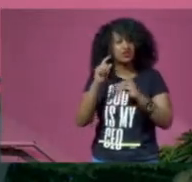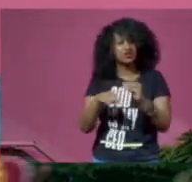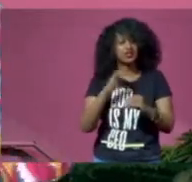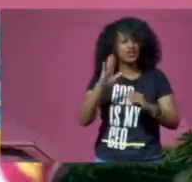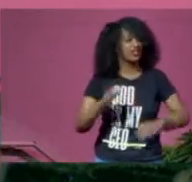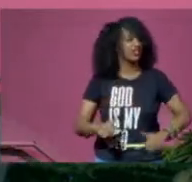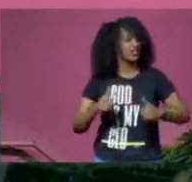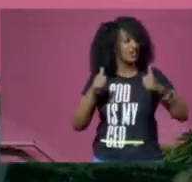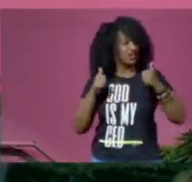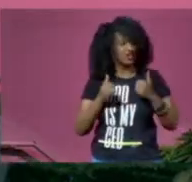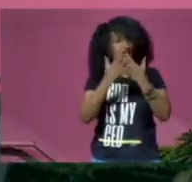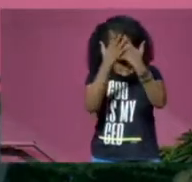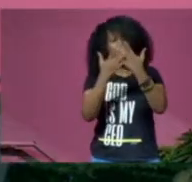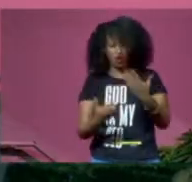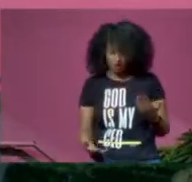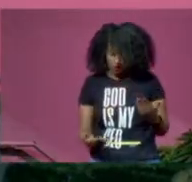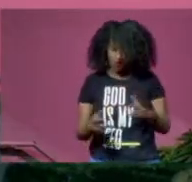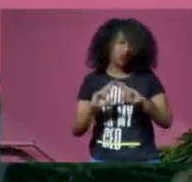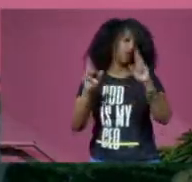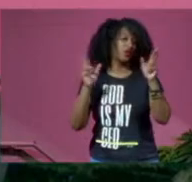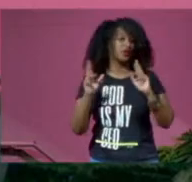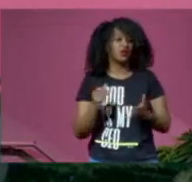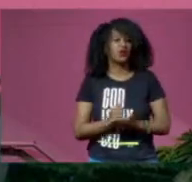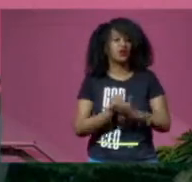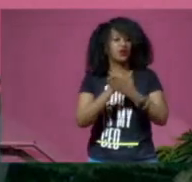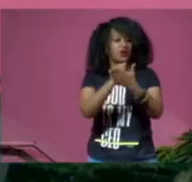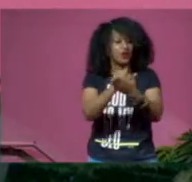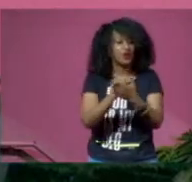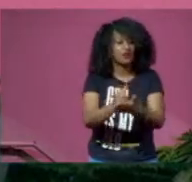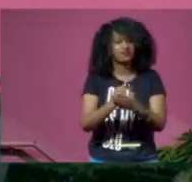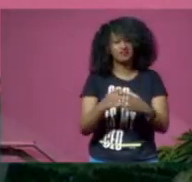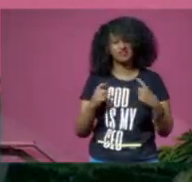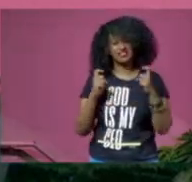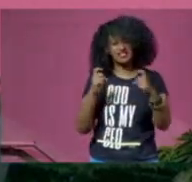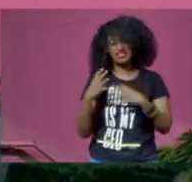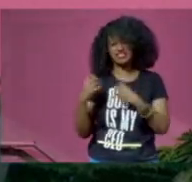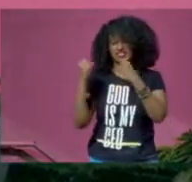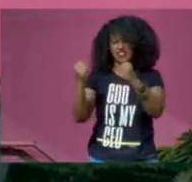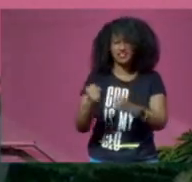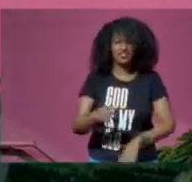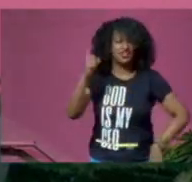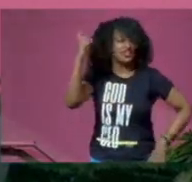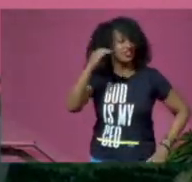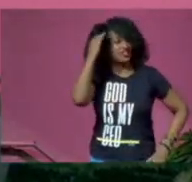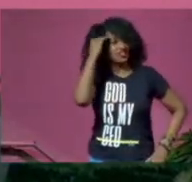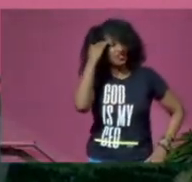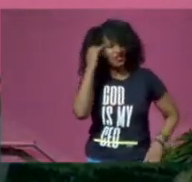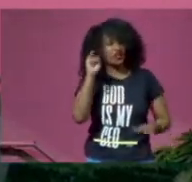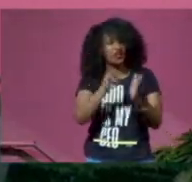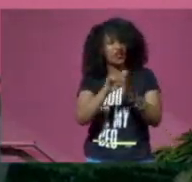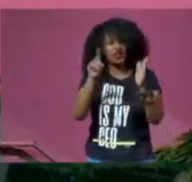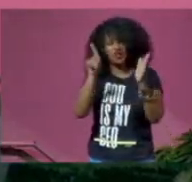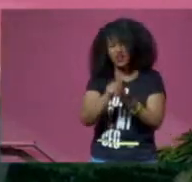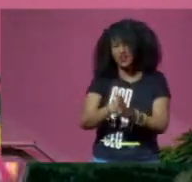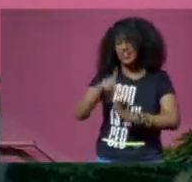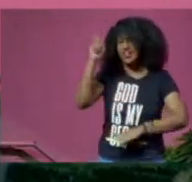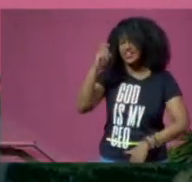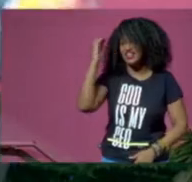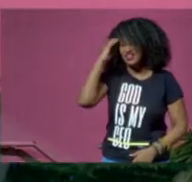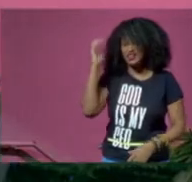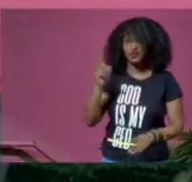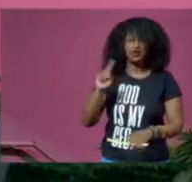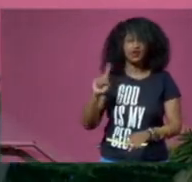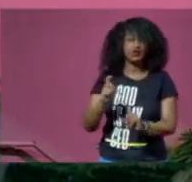blood that are on standby for you as a source of power. Come here, you need to know who you are, and you need to know where you came